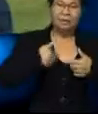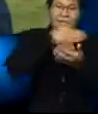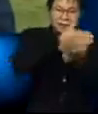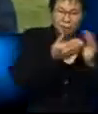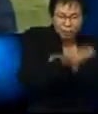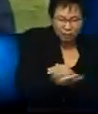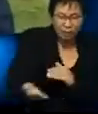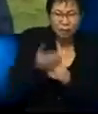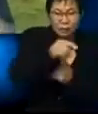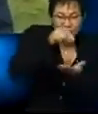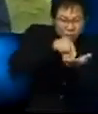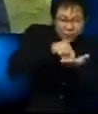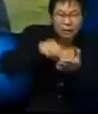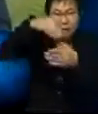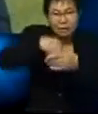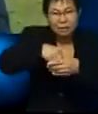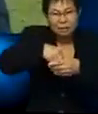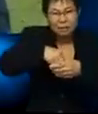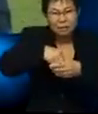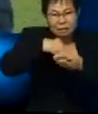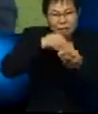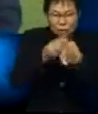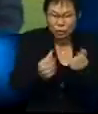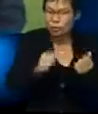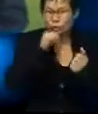Some particles in the soil are non-living things.